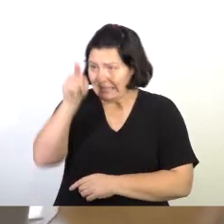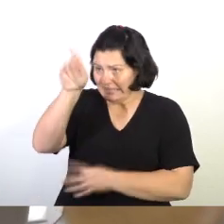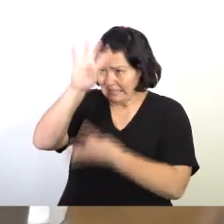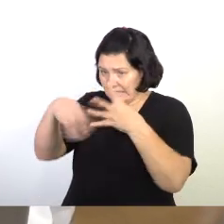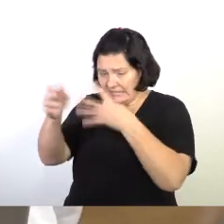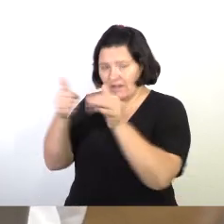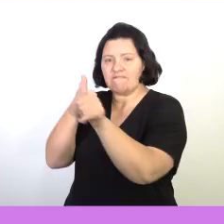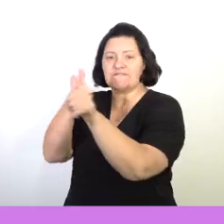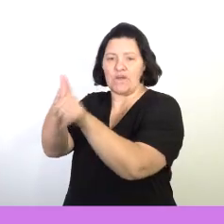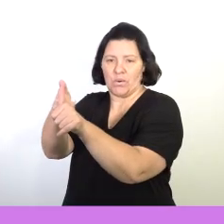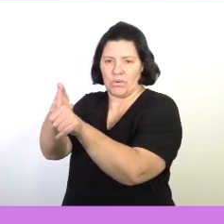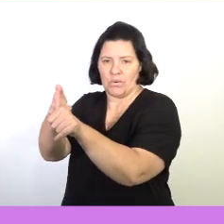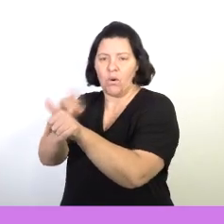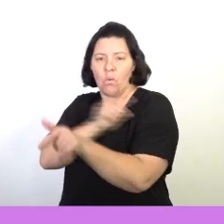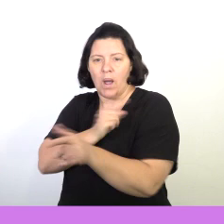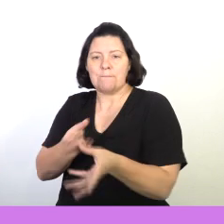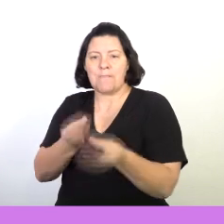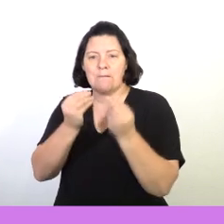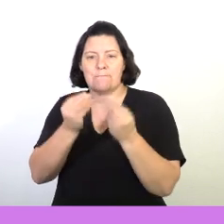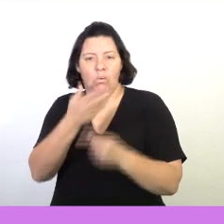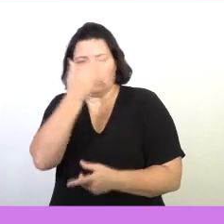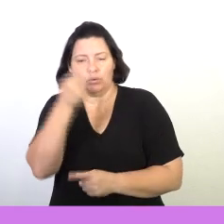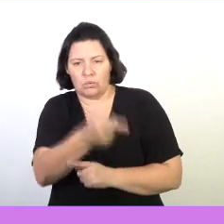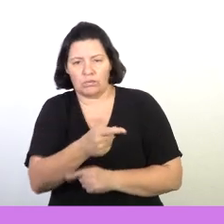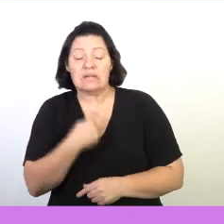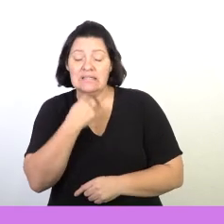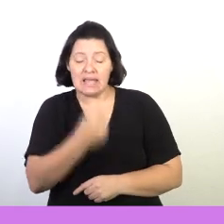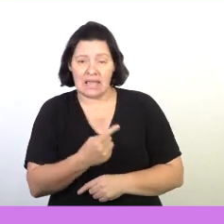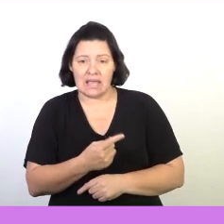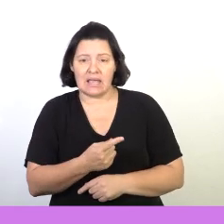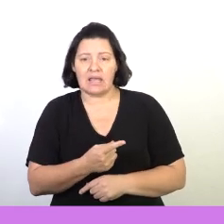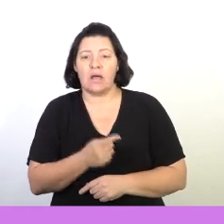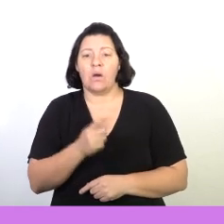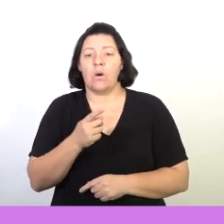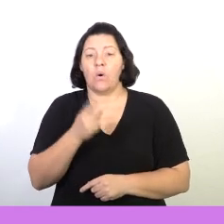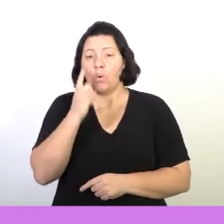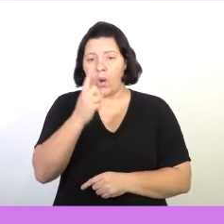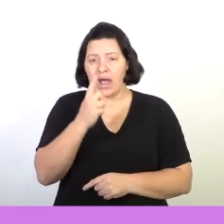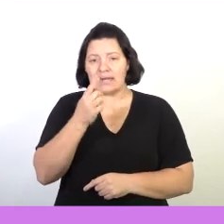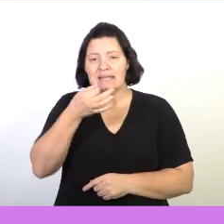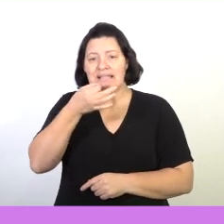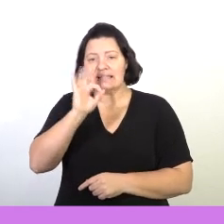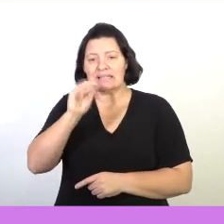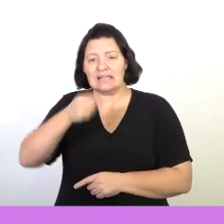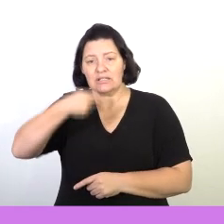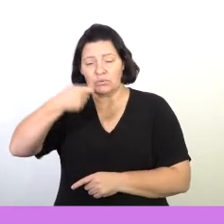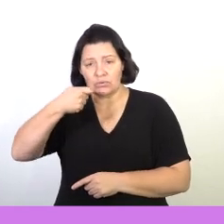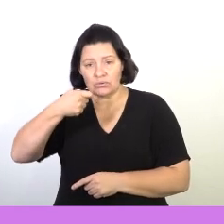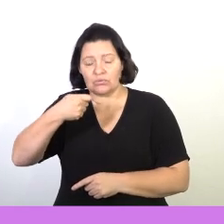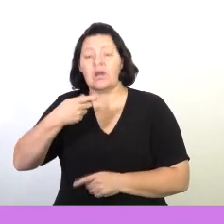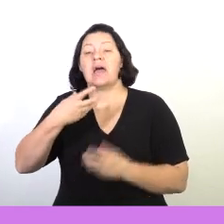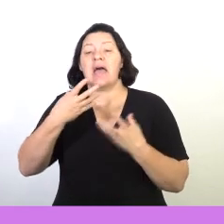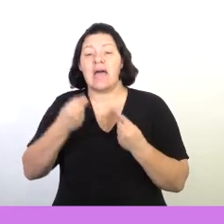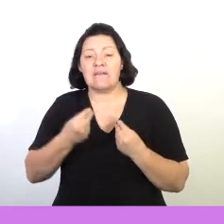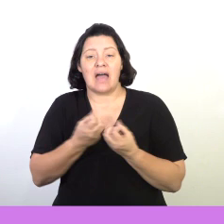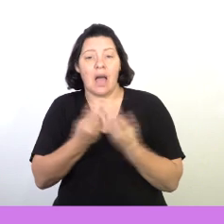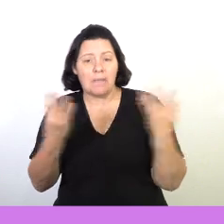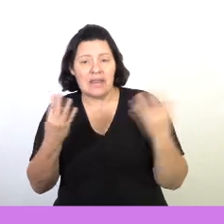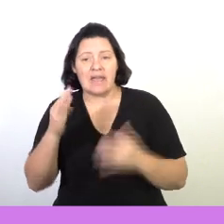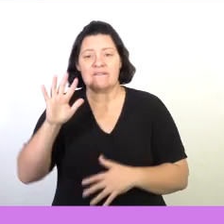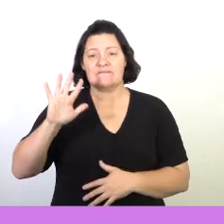the unknown. So we are told that 1 teaspoon is equals